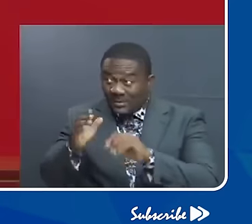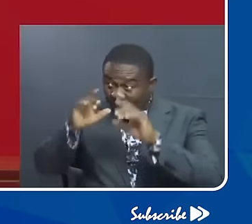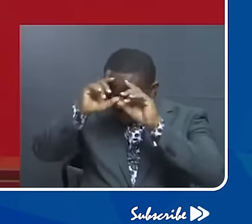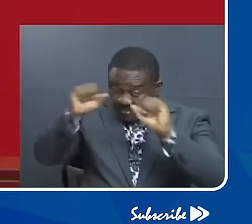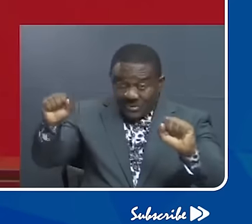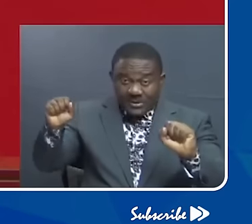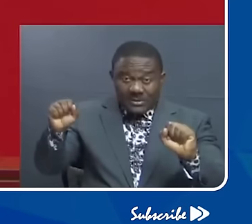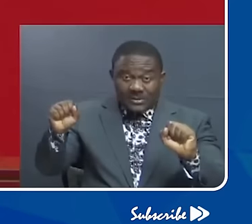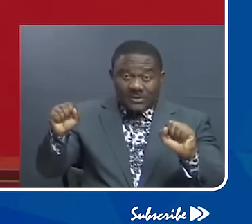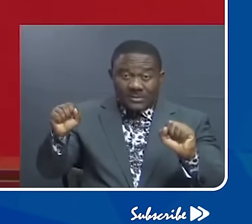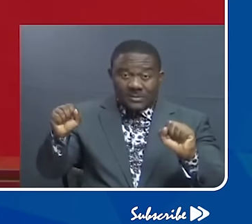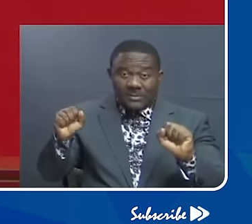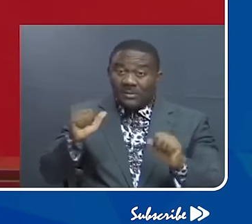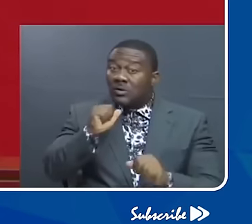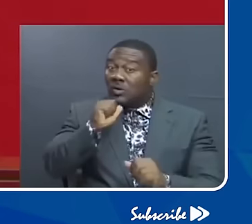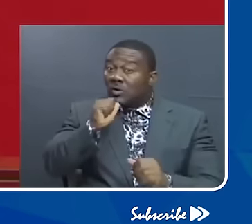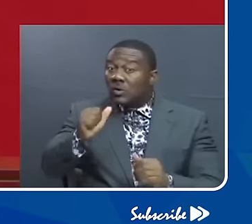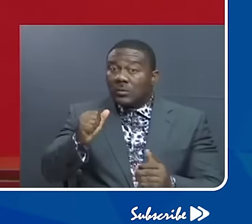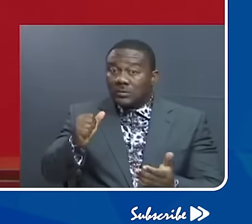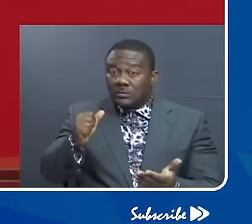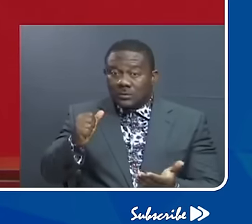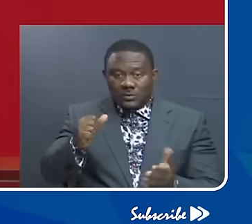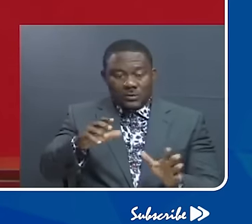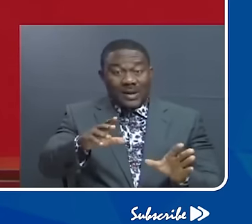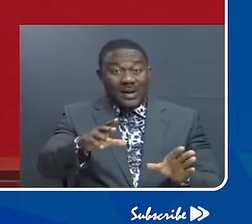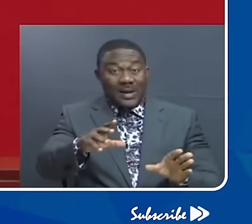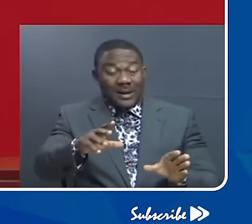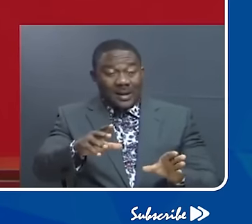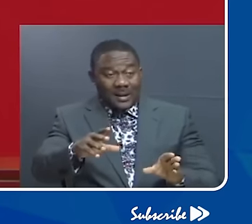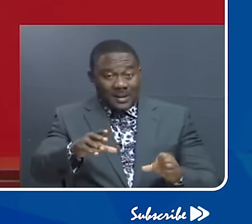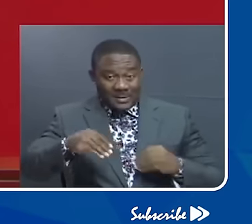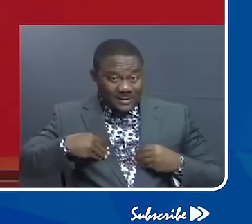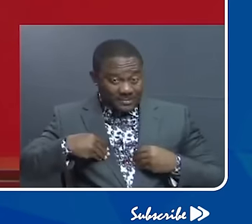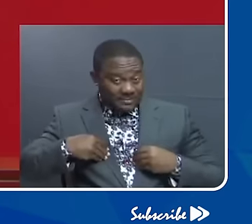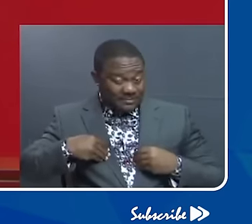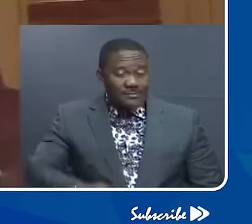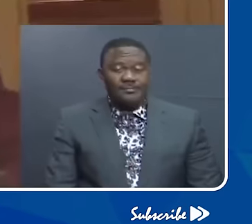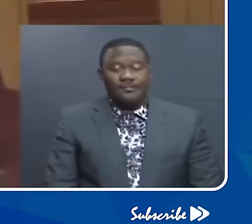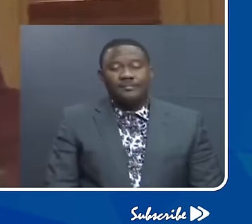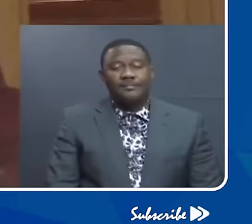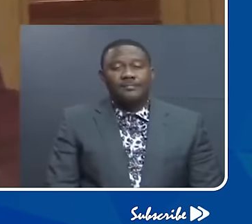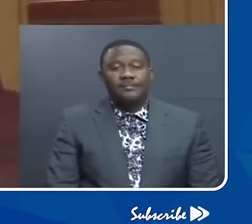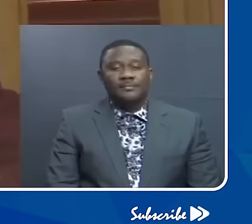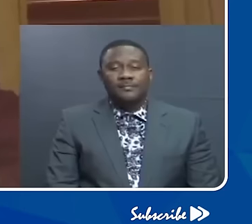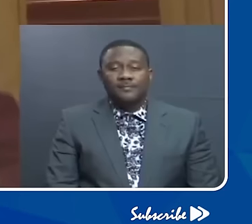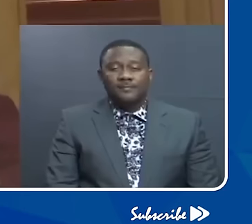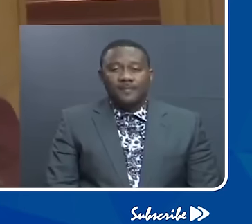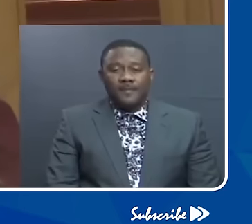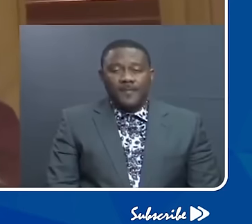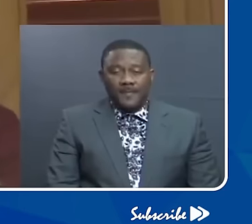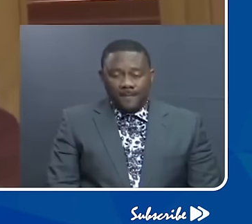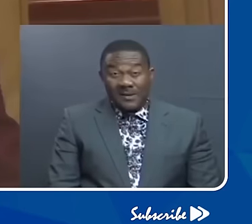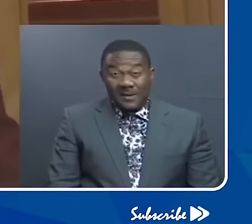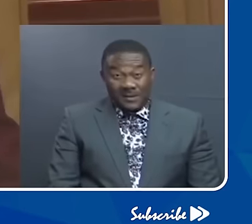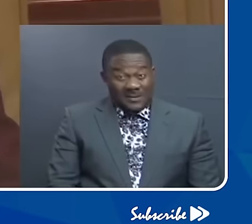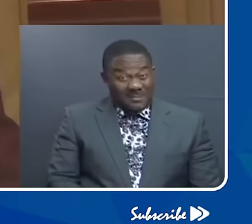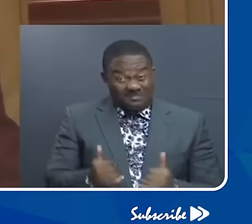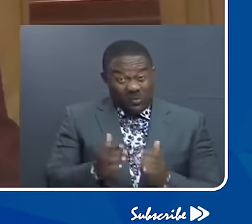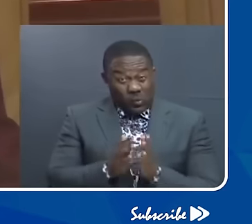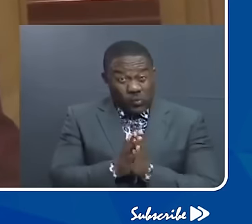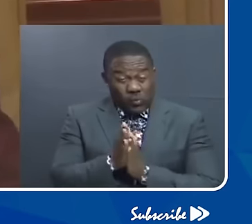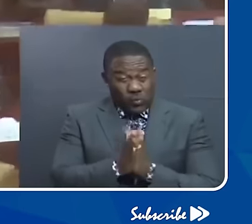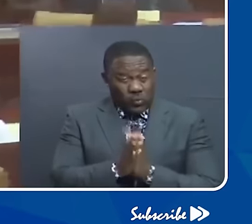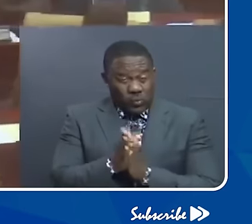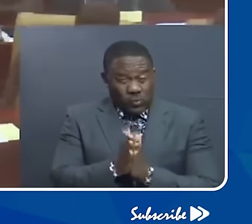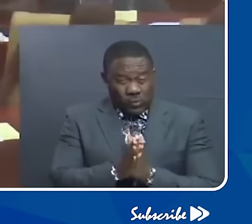president not to receive the bill from parliament. It is therefore interesting that